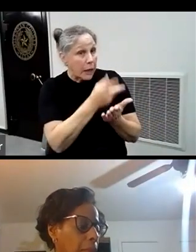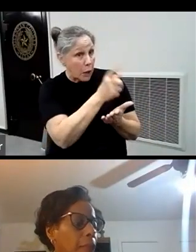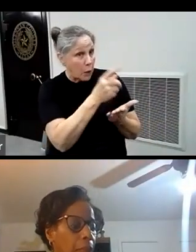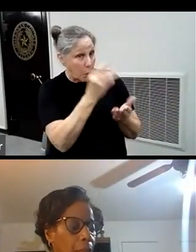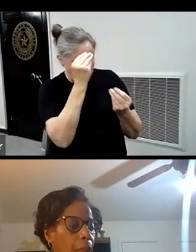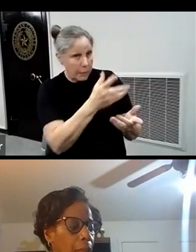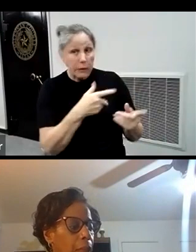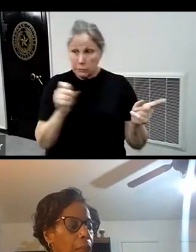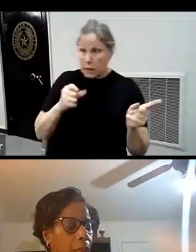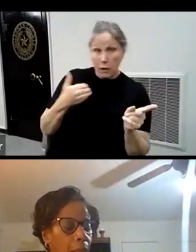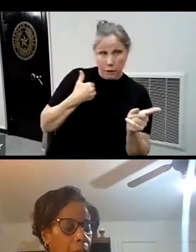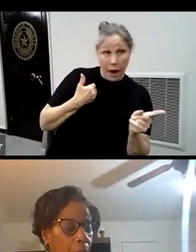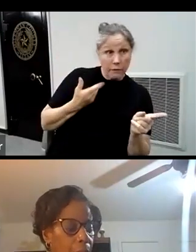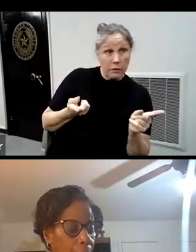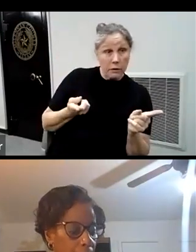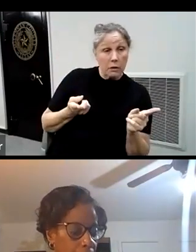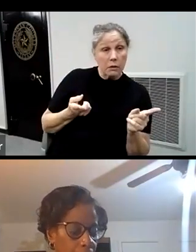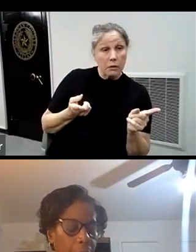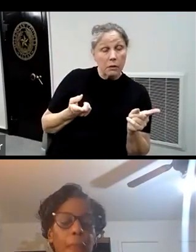Yes, if you have one.